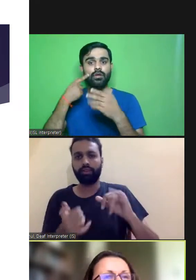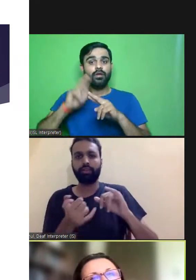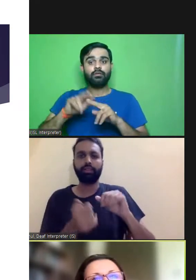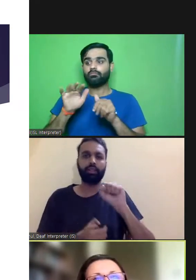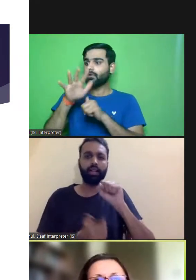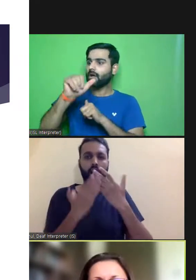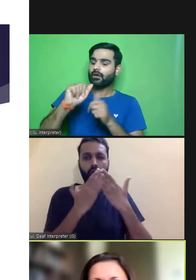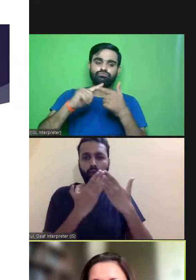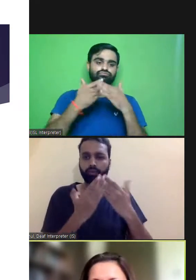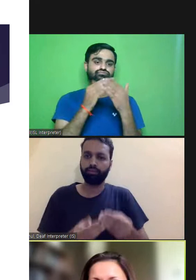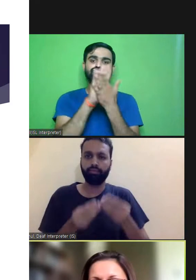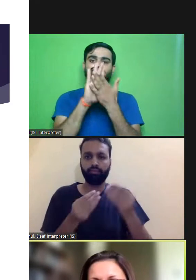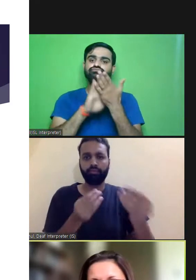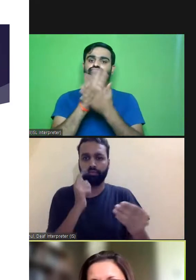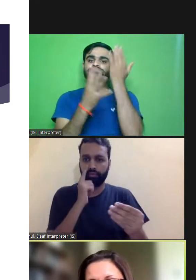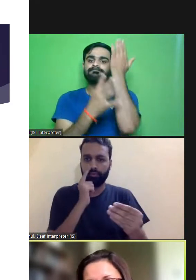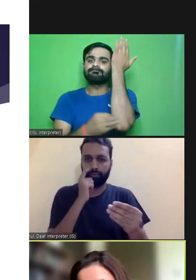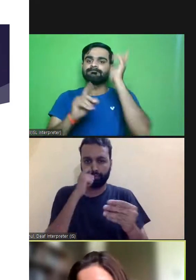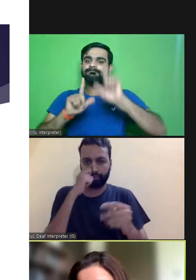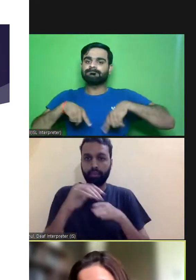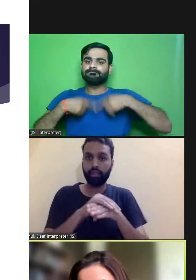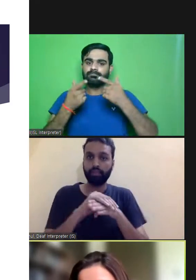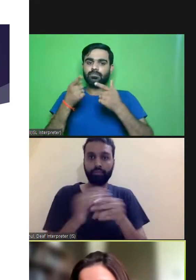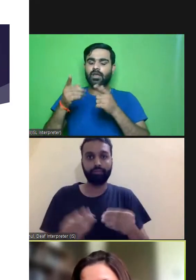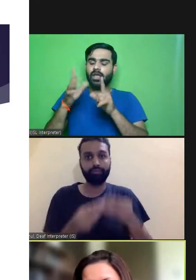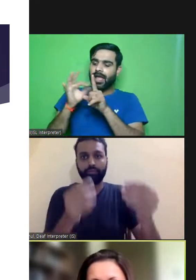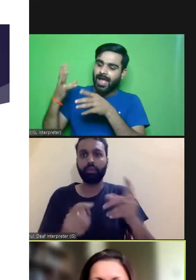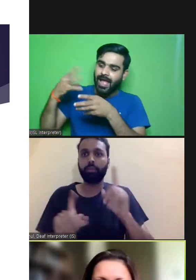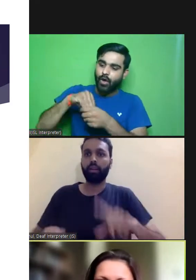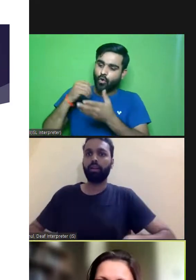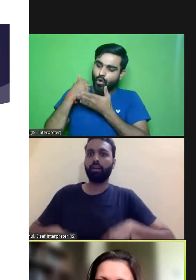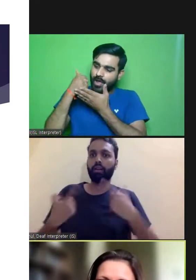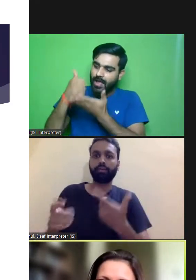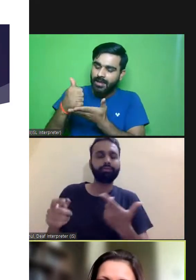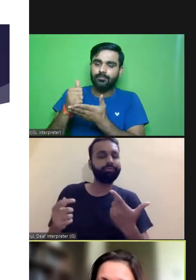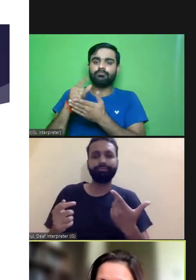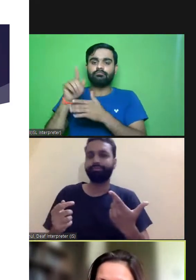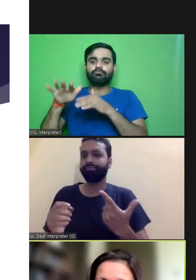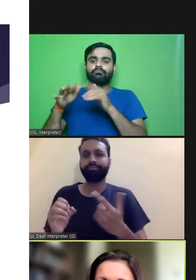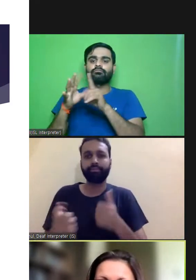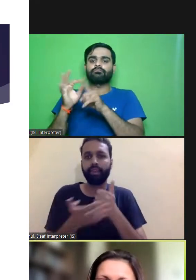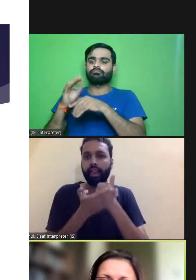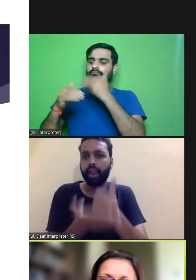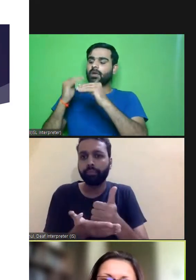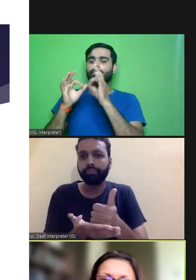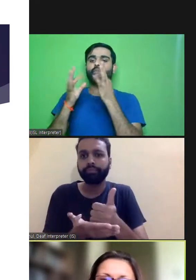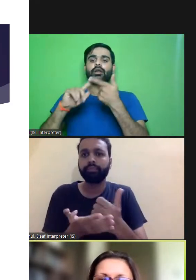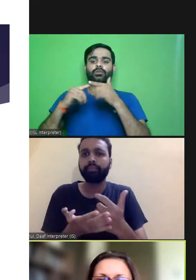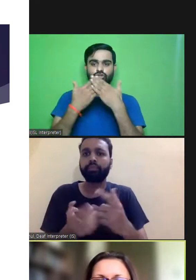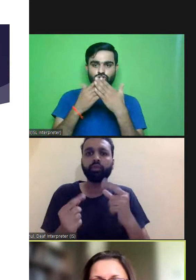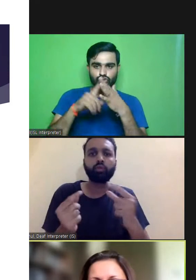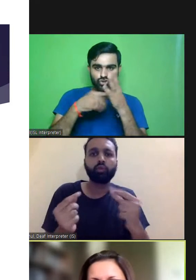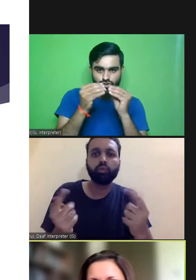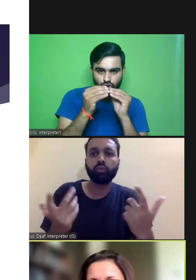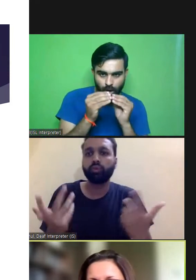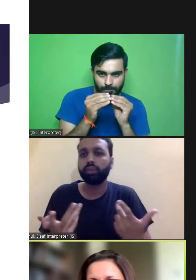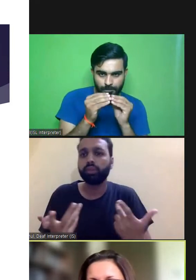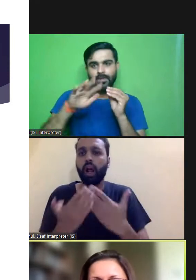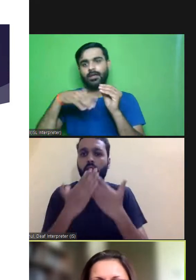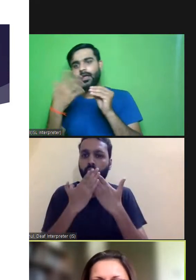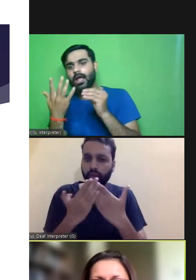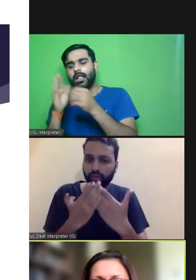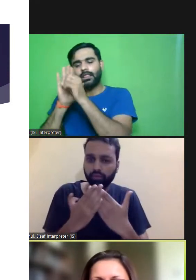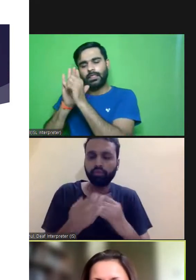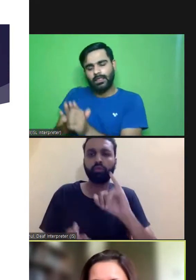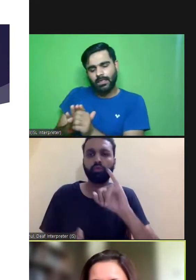to education and also don't have access to health or don't have a proper employment or are discriminated